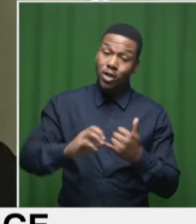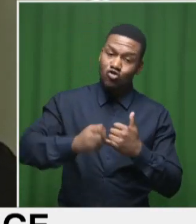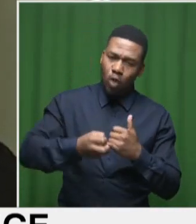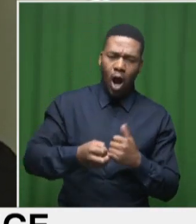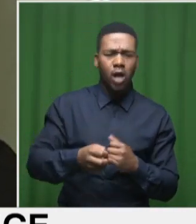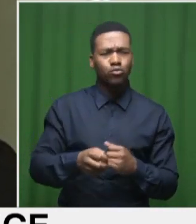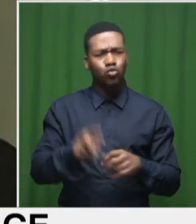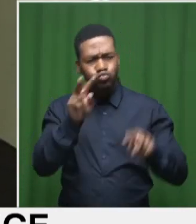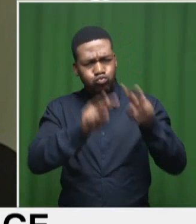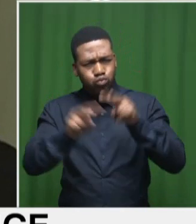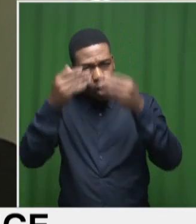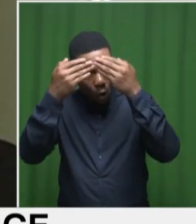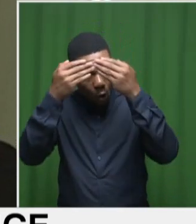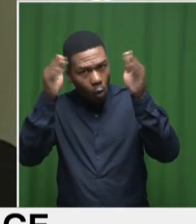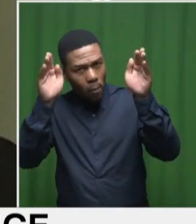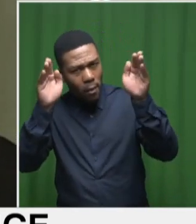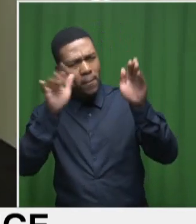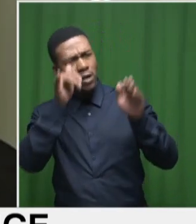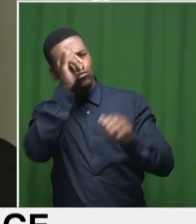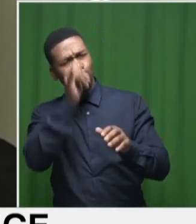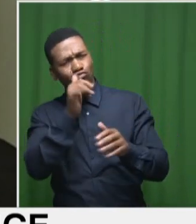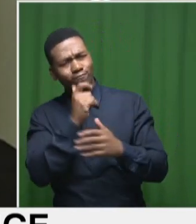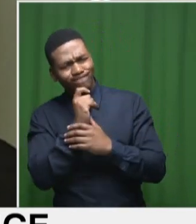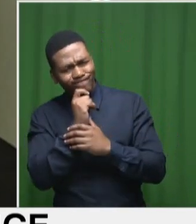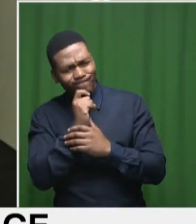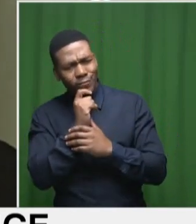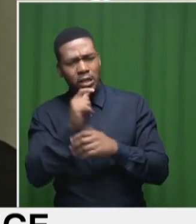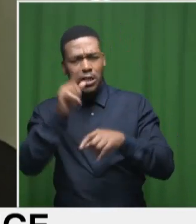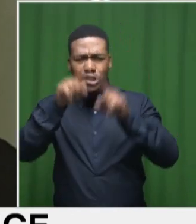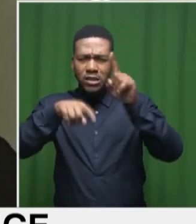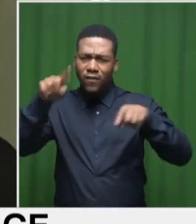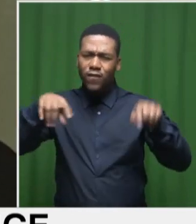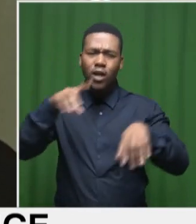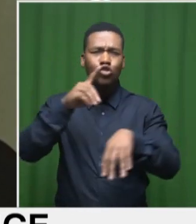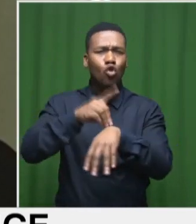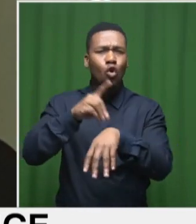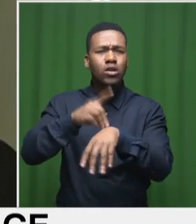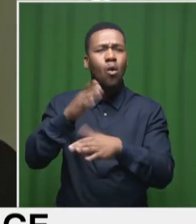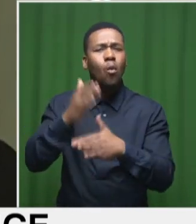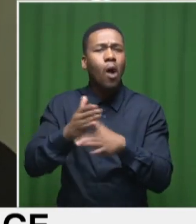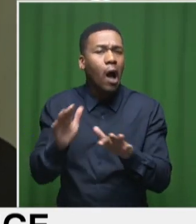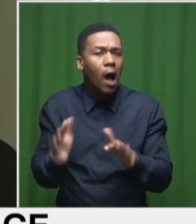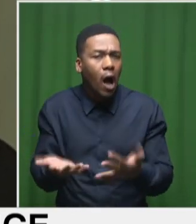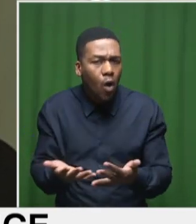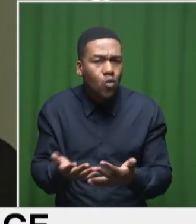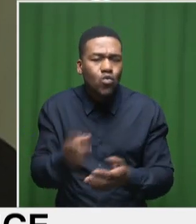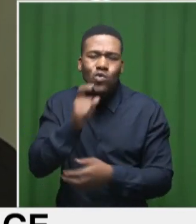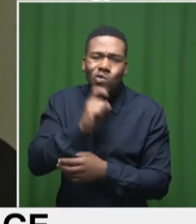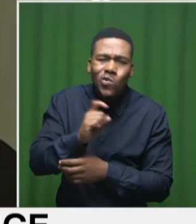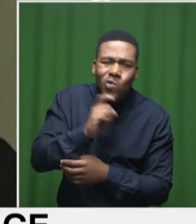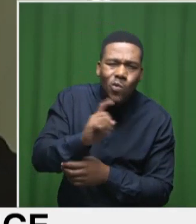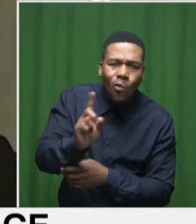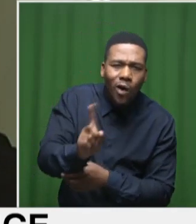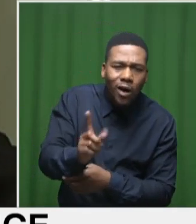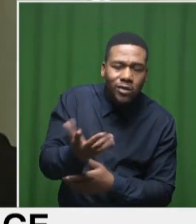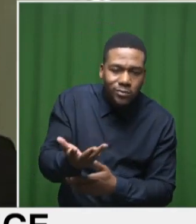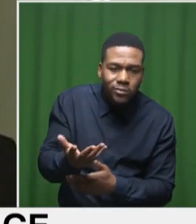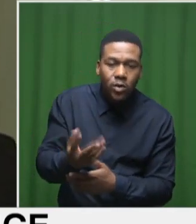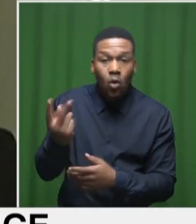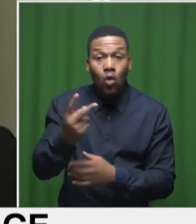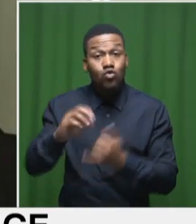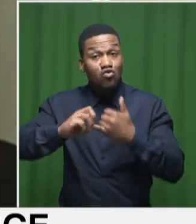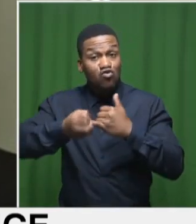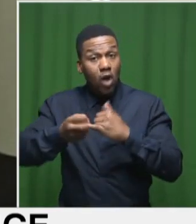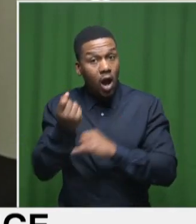and open-minded and understanding what different doctors work with and how they work, and to get them to understand that there is a